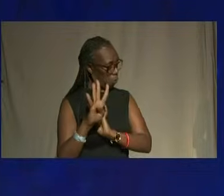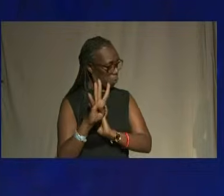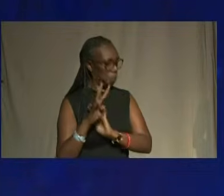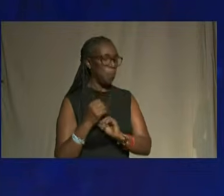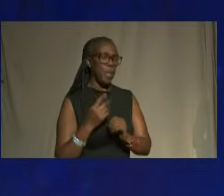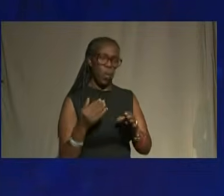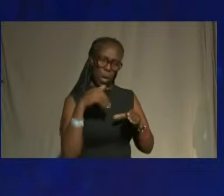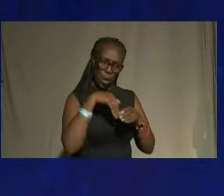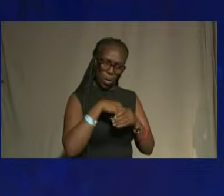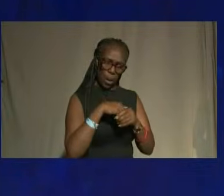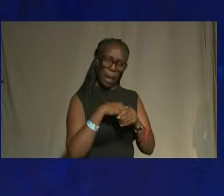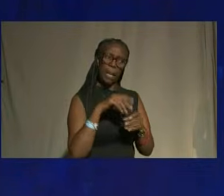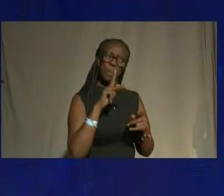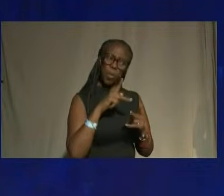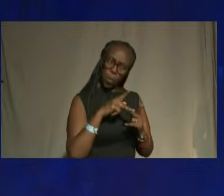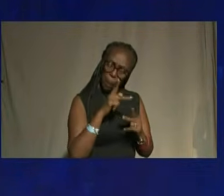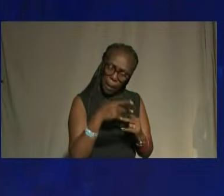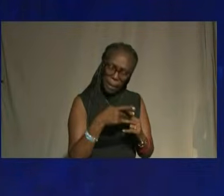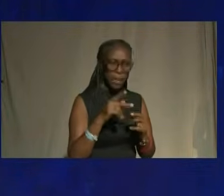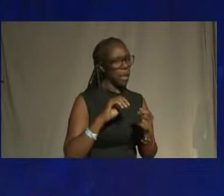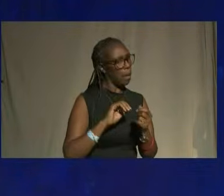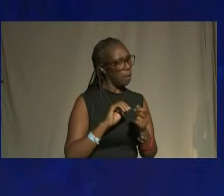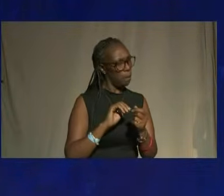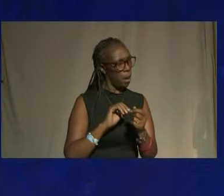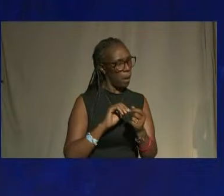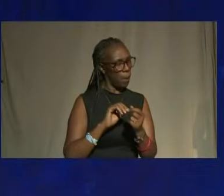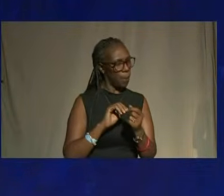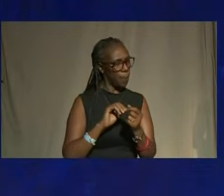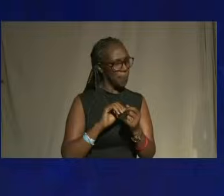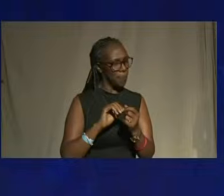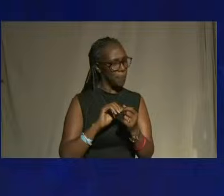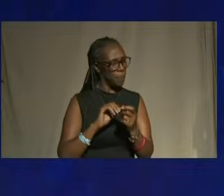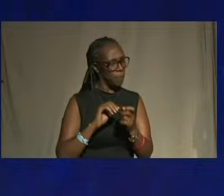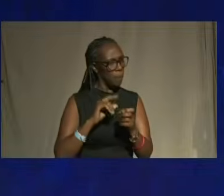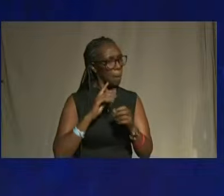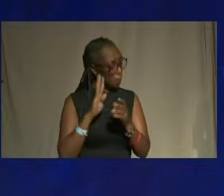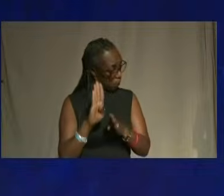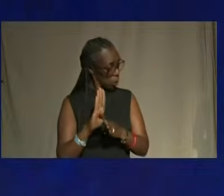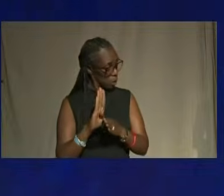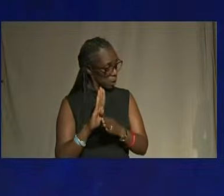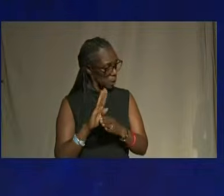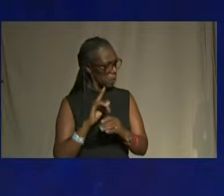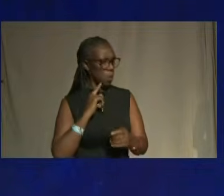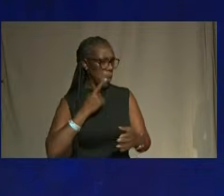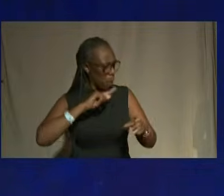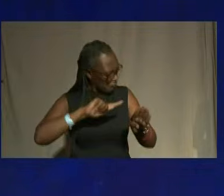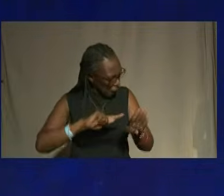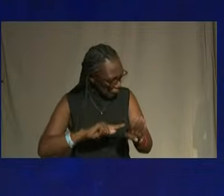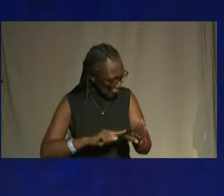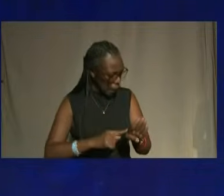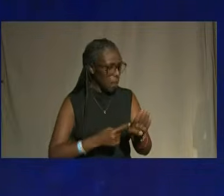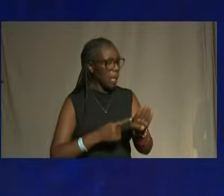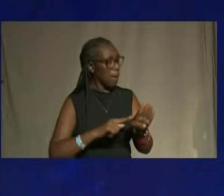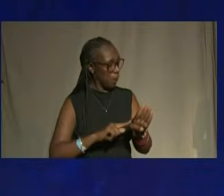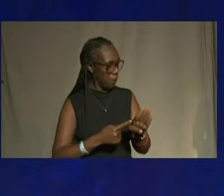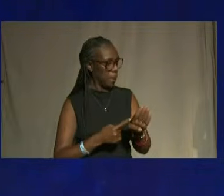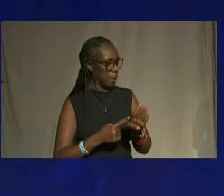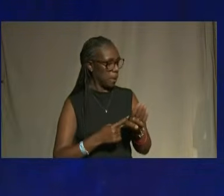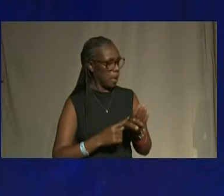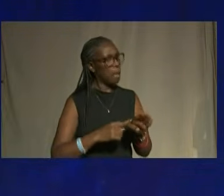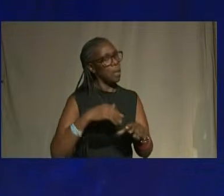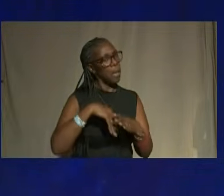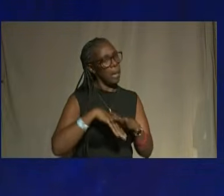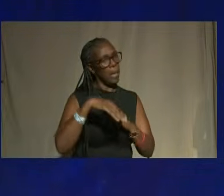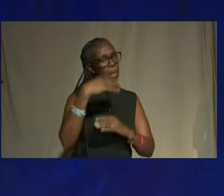make adjustments there. But we will begin implementing the 3.5 million threshold April